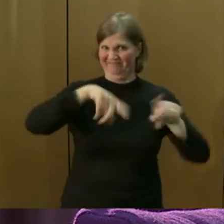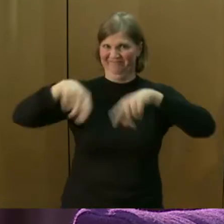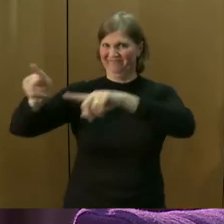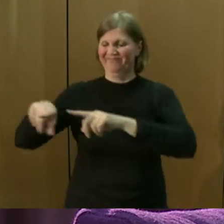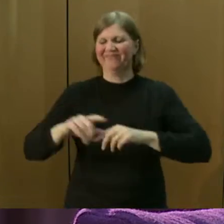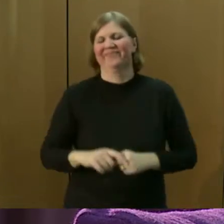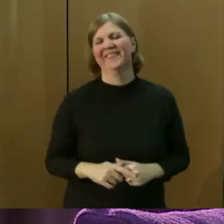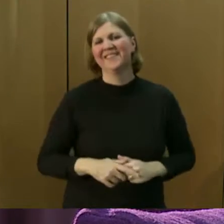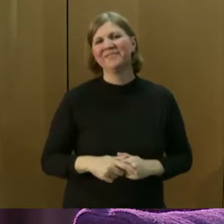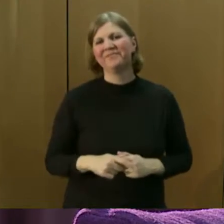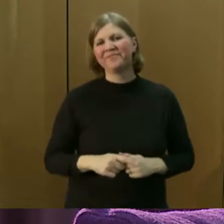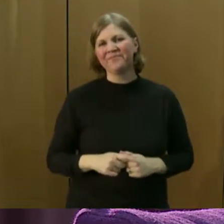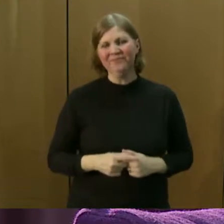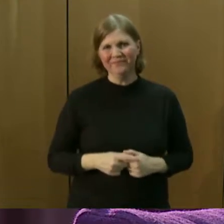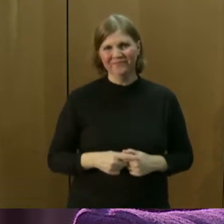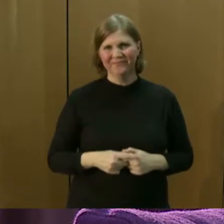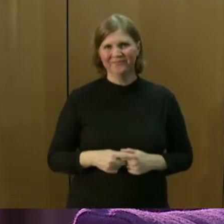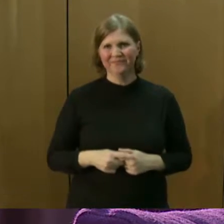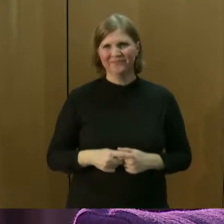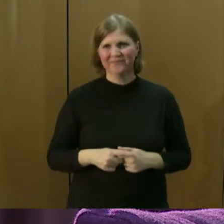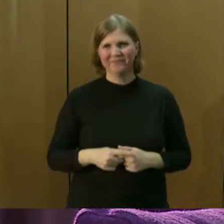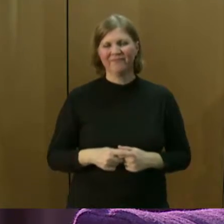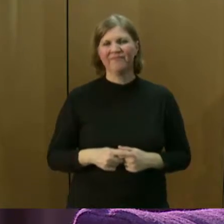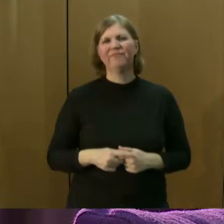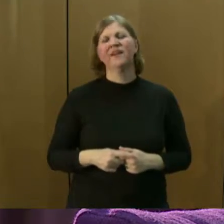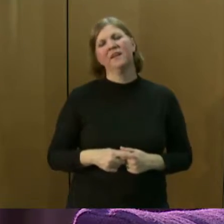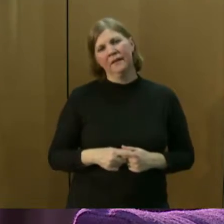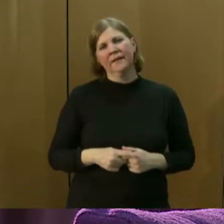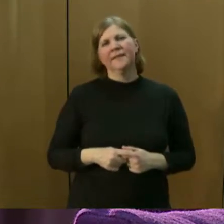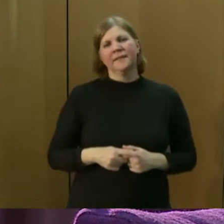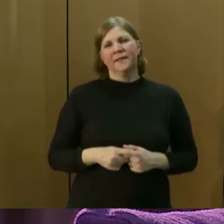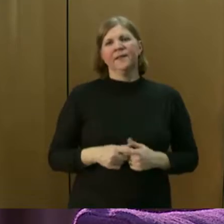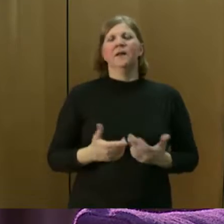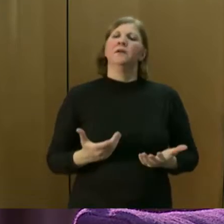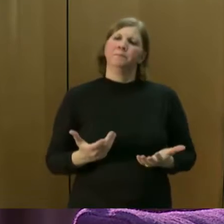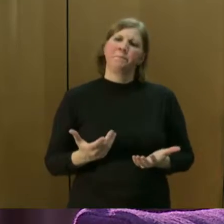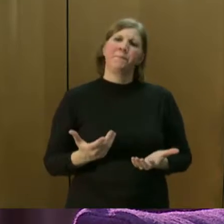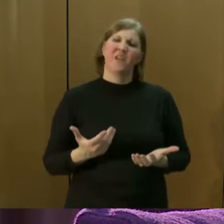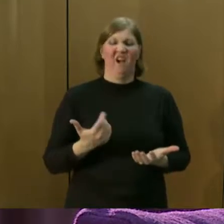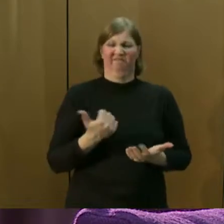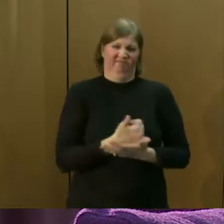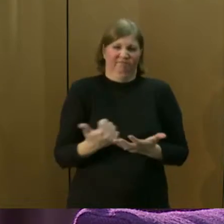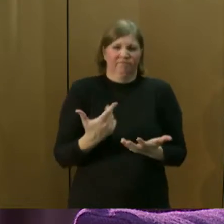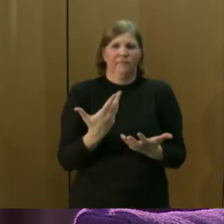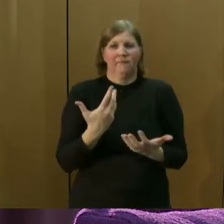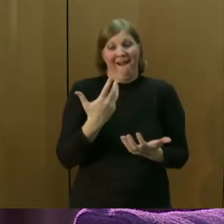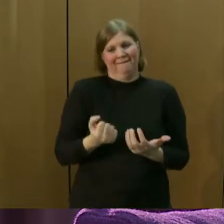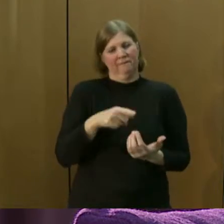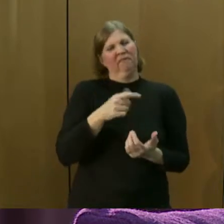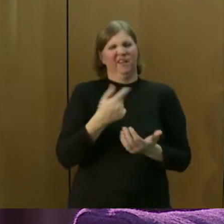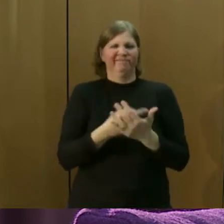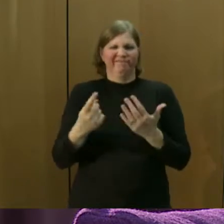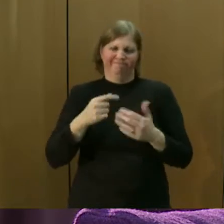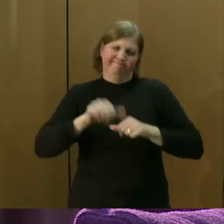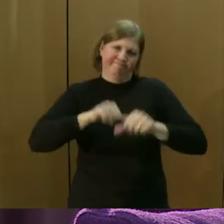So more likely than not, you have a sort of application or a hire process to go through. And then they